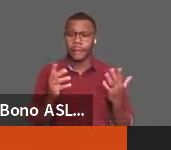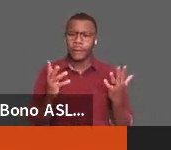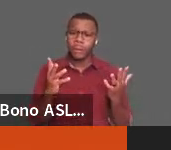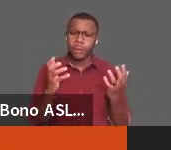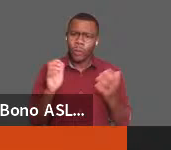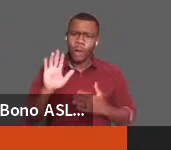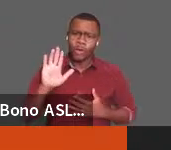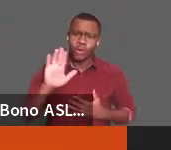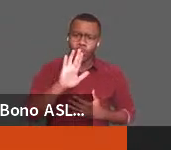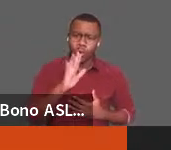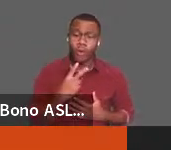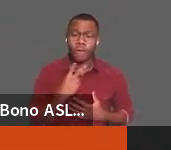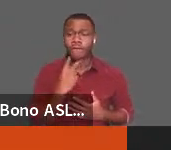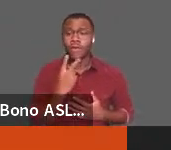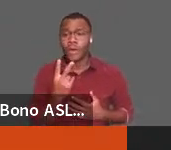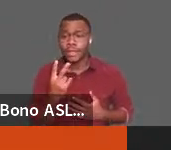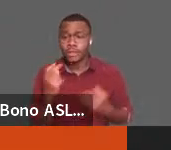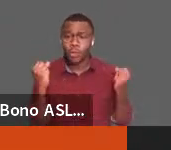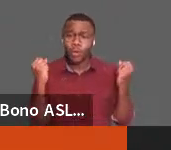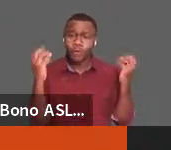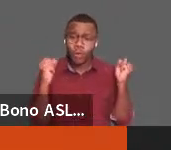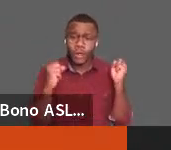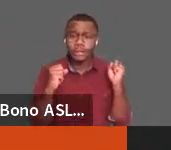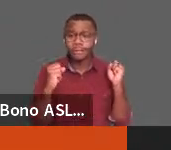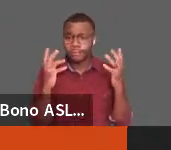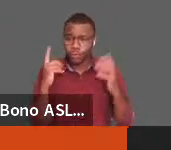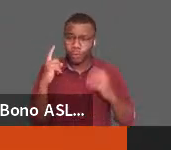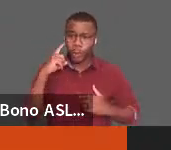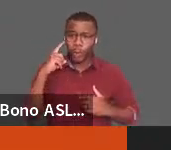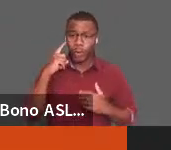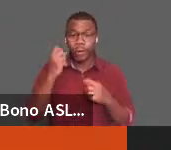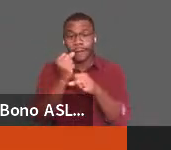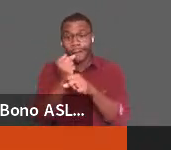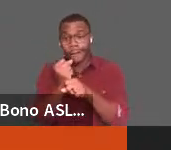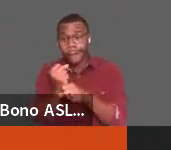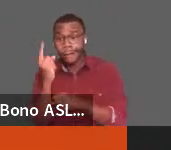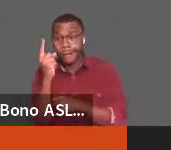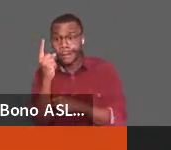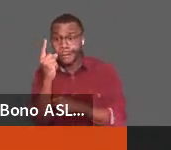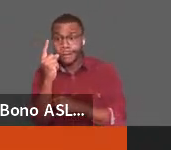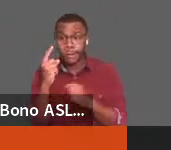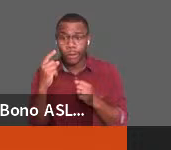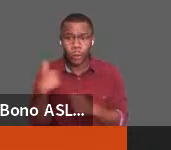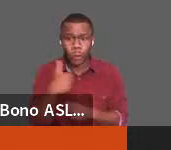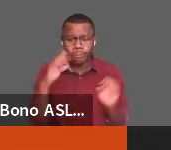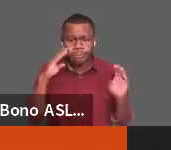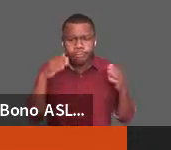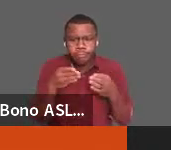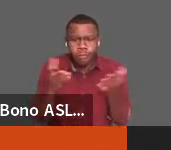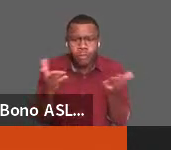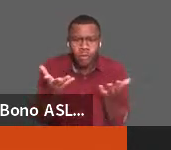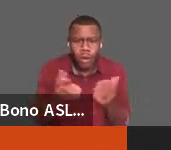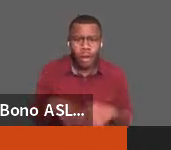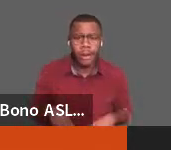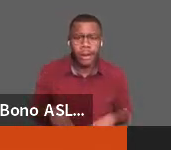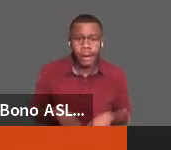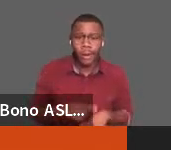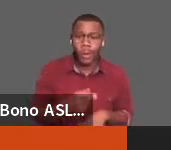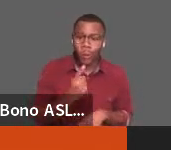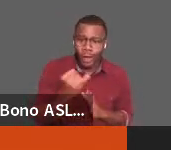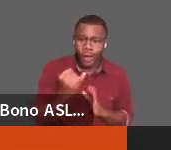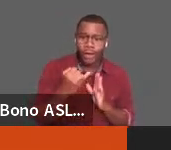should focus on for next year. And we have 10 options. 1, arts; 2, child